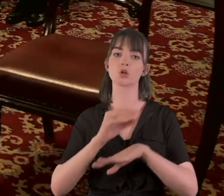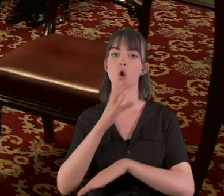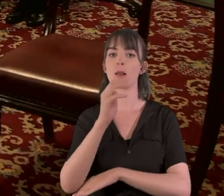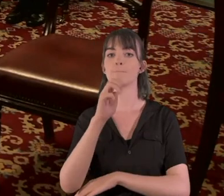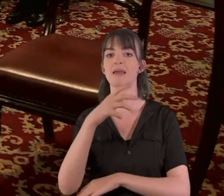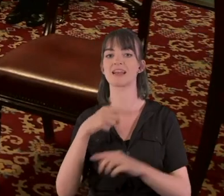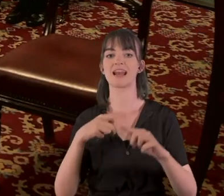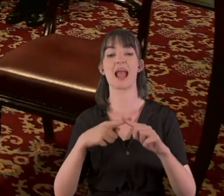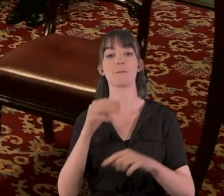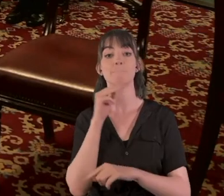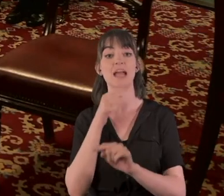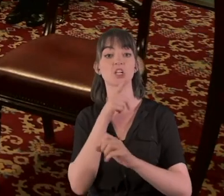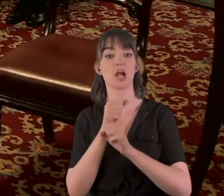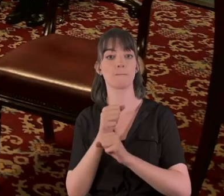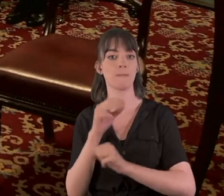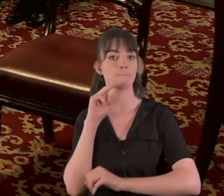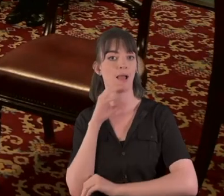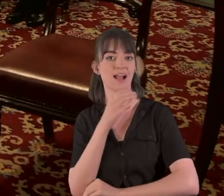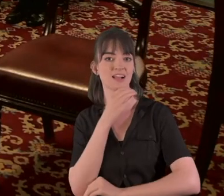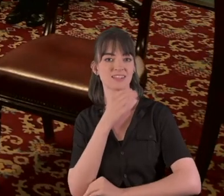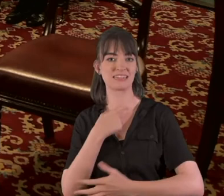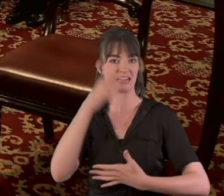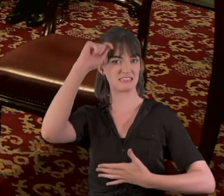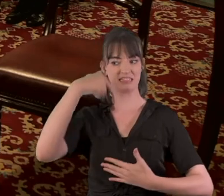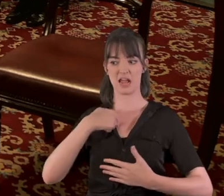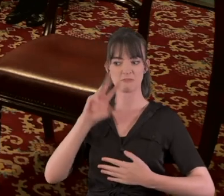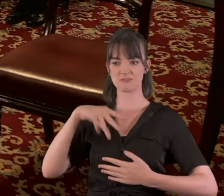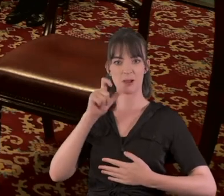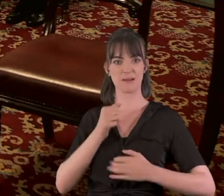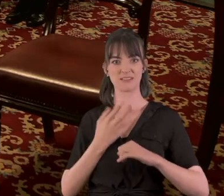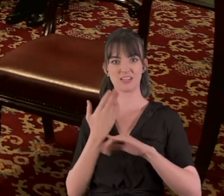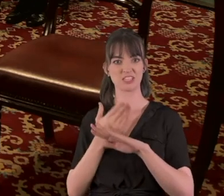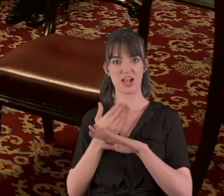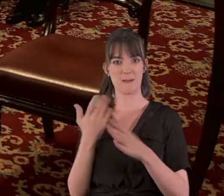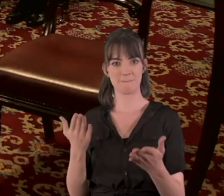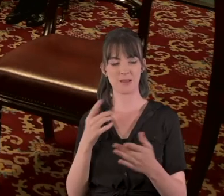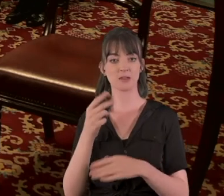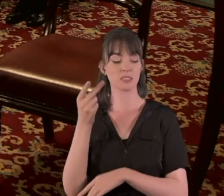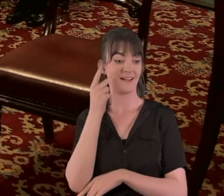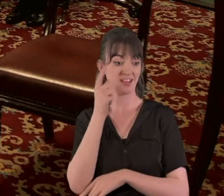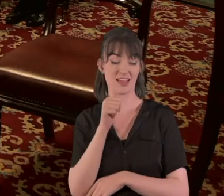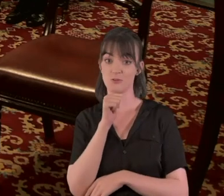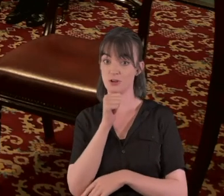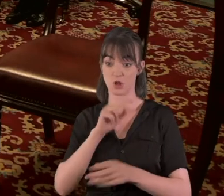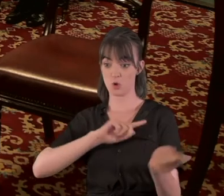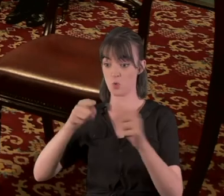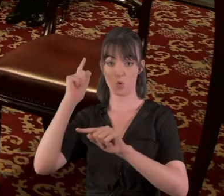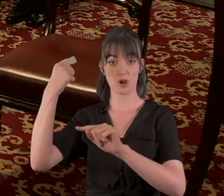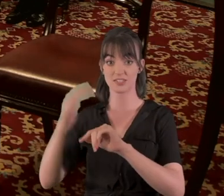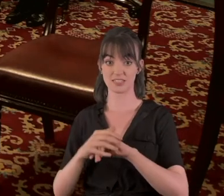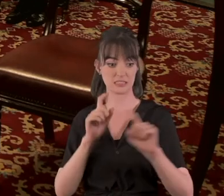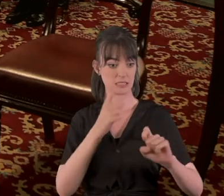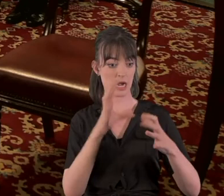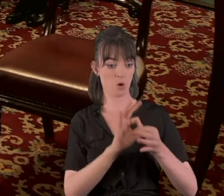about how Collins thought he was the wrong person for the job and about De Valera not coming. One thing I always found